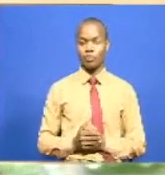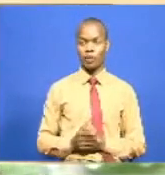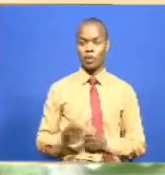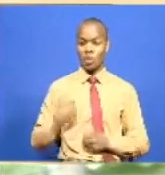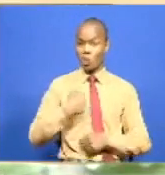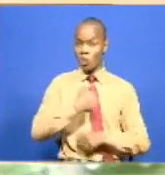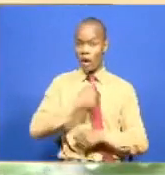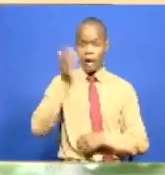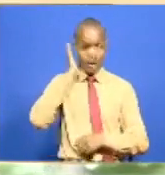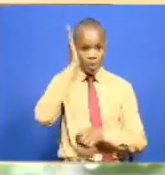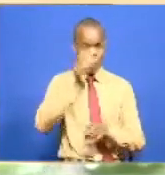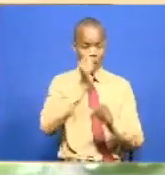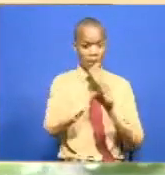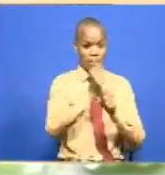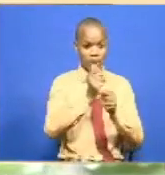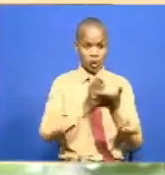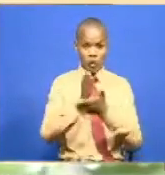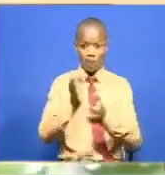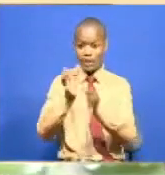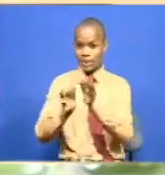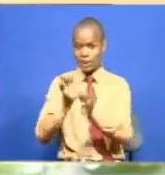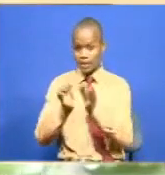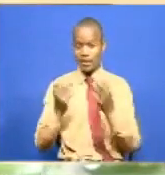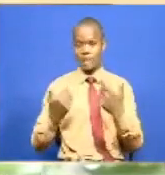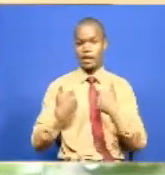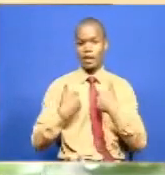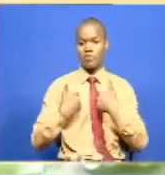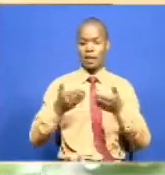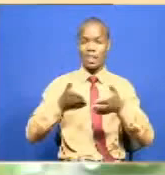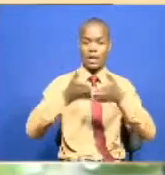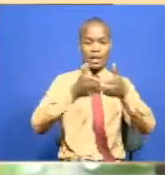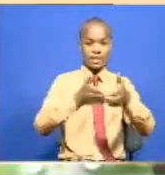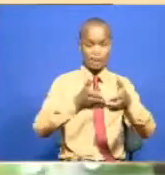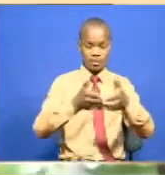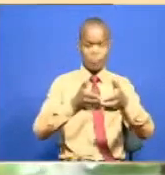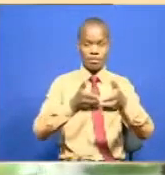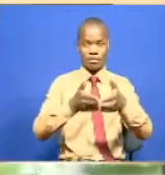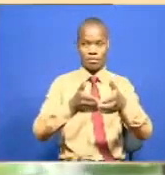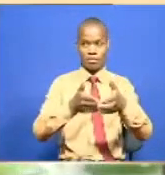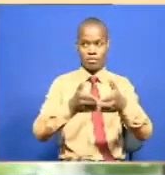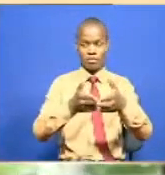haki dio itatuogoza, dio mupate